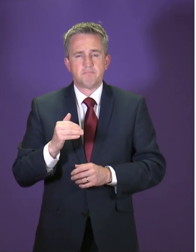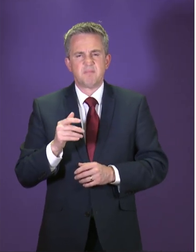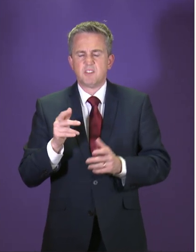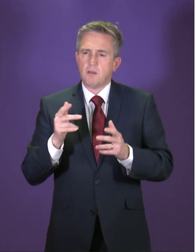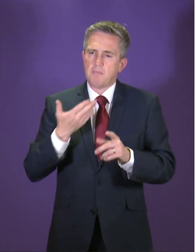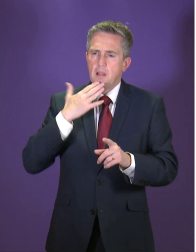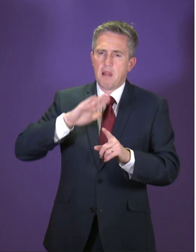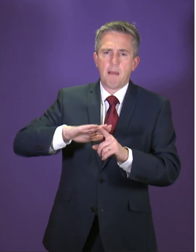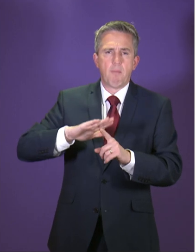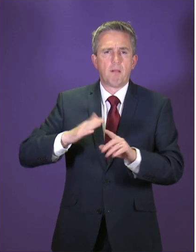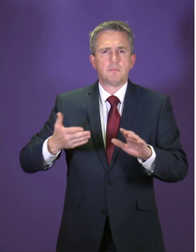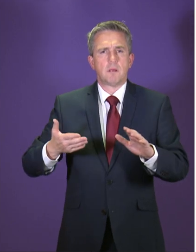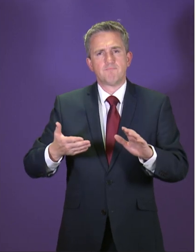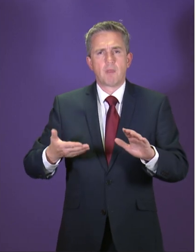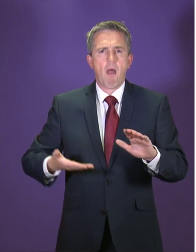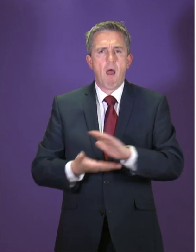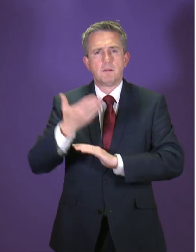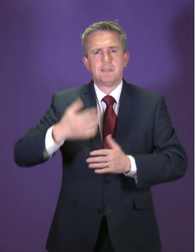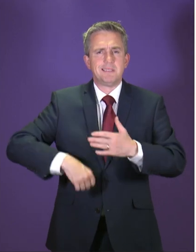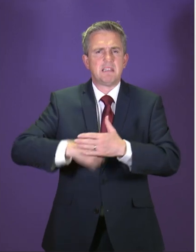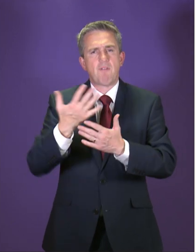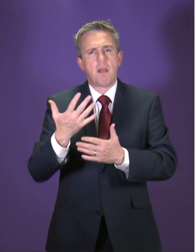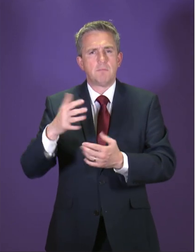underdeveloped countries. We have